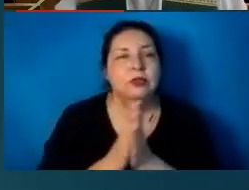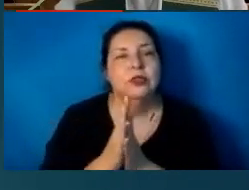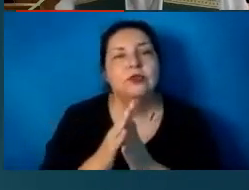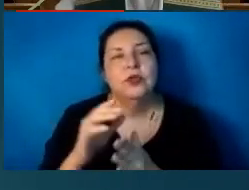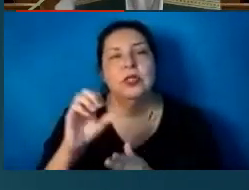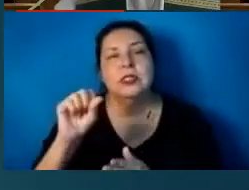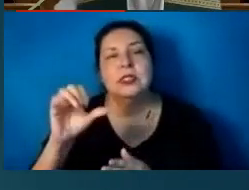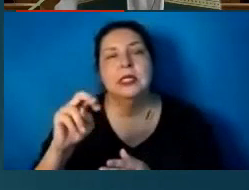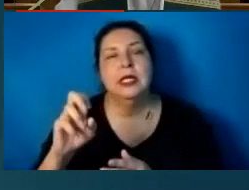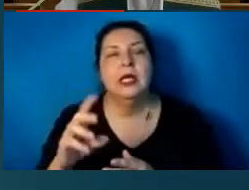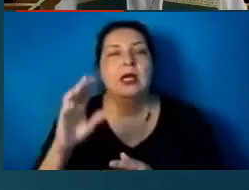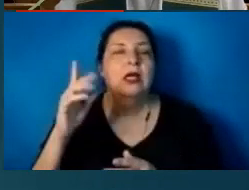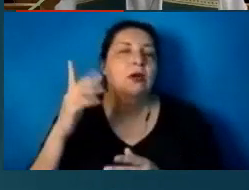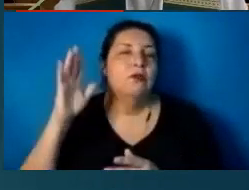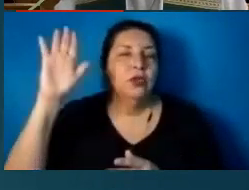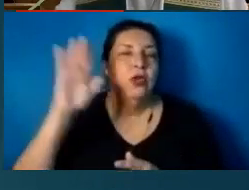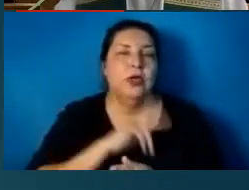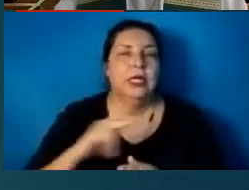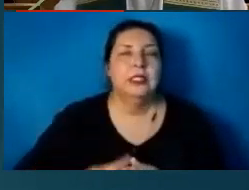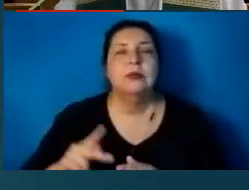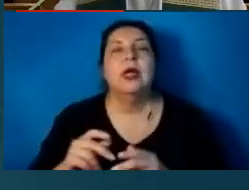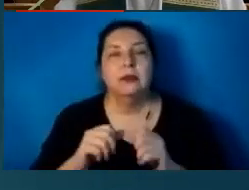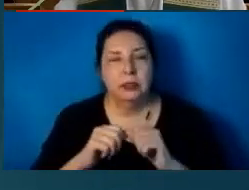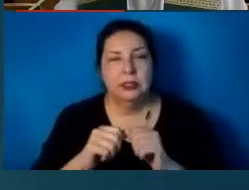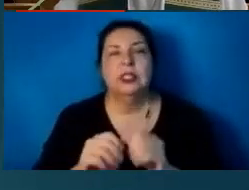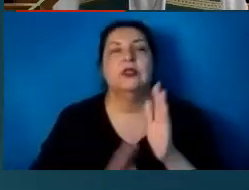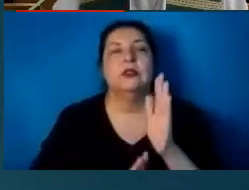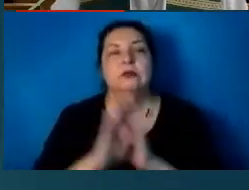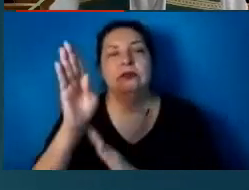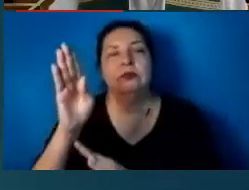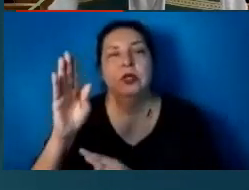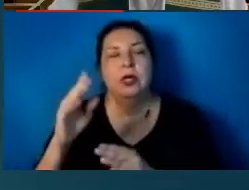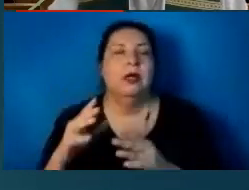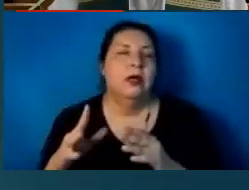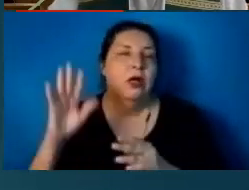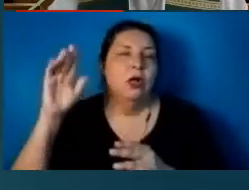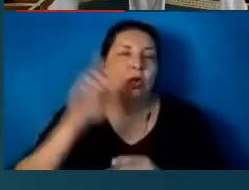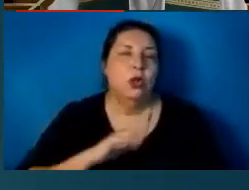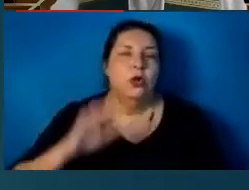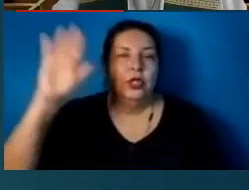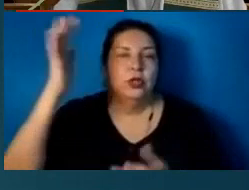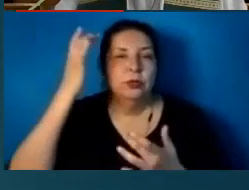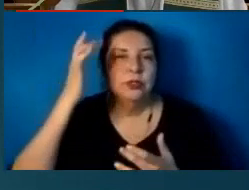flag but flourish and prosper according to your will. Lord, in your mercy.